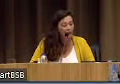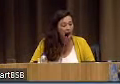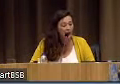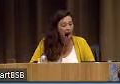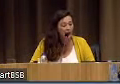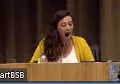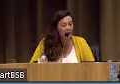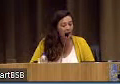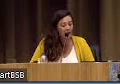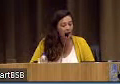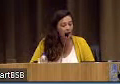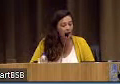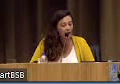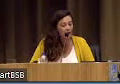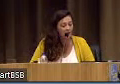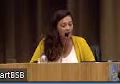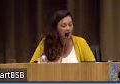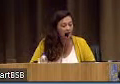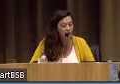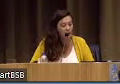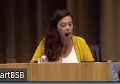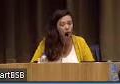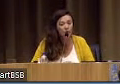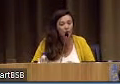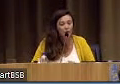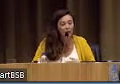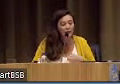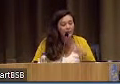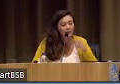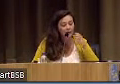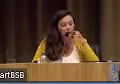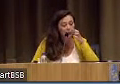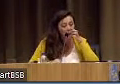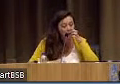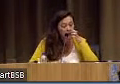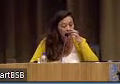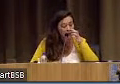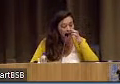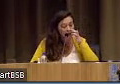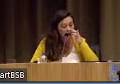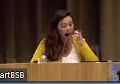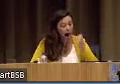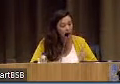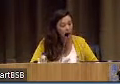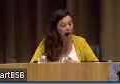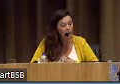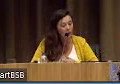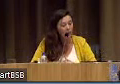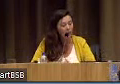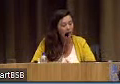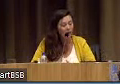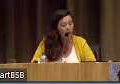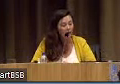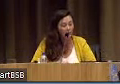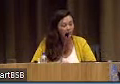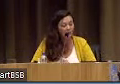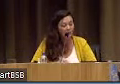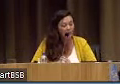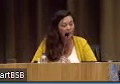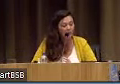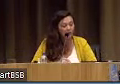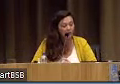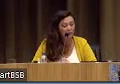Z, personal information, the locals, the